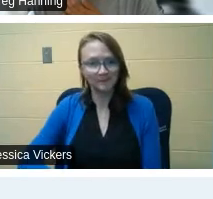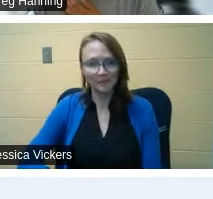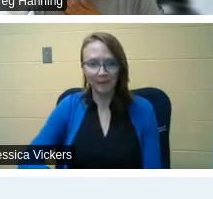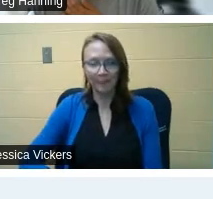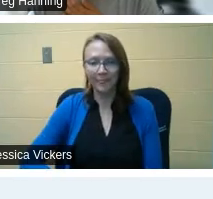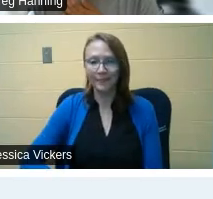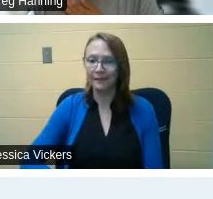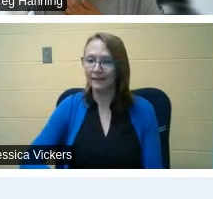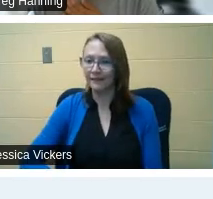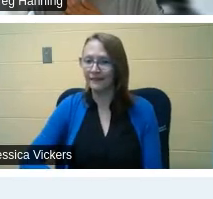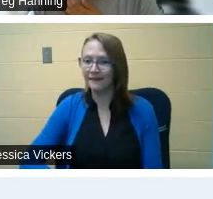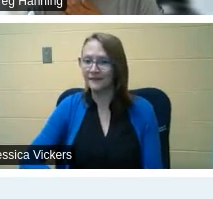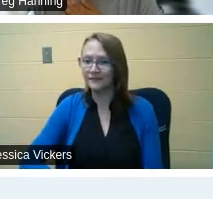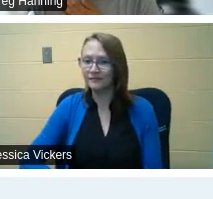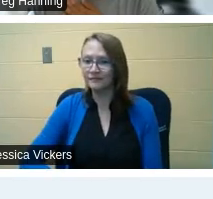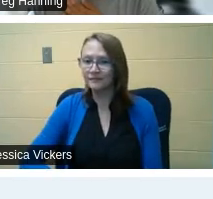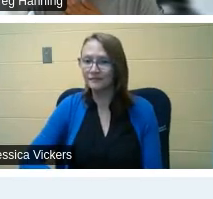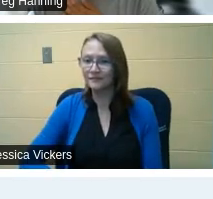And